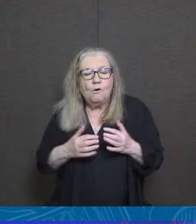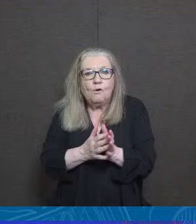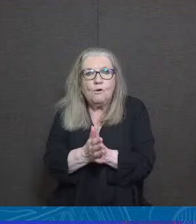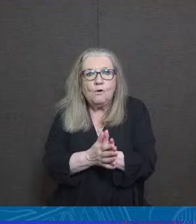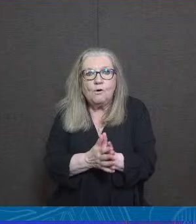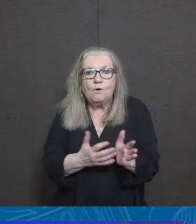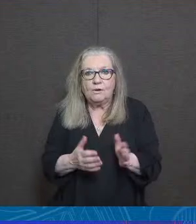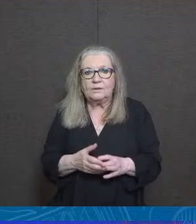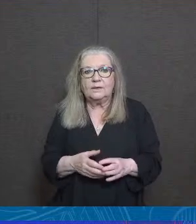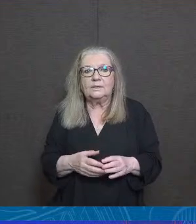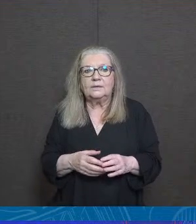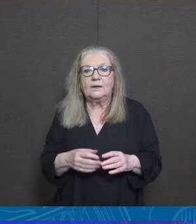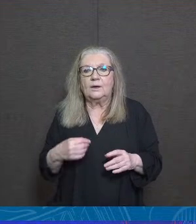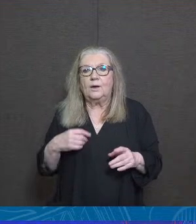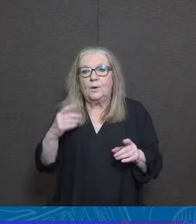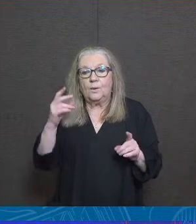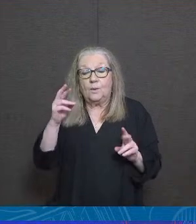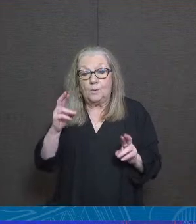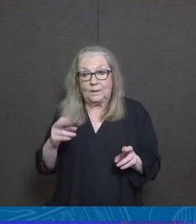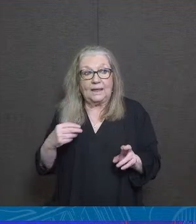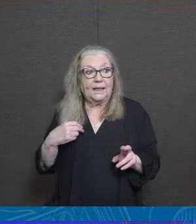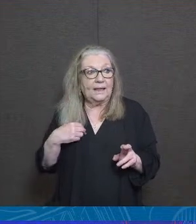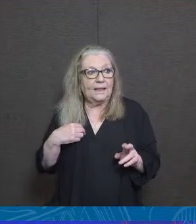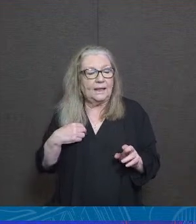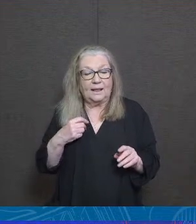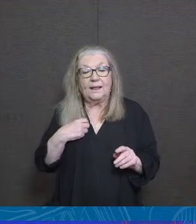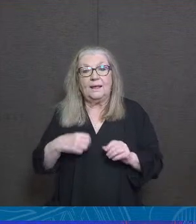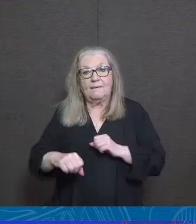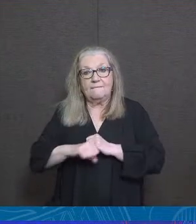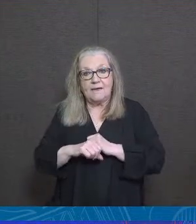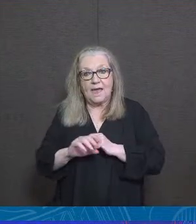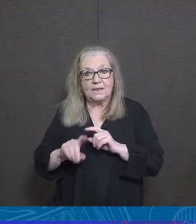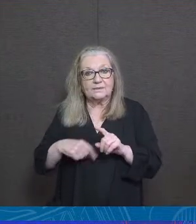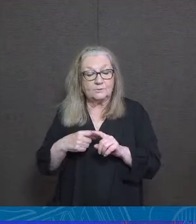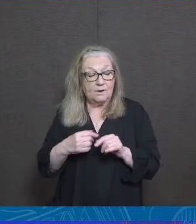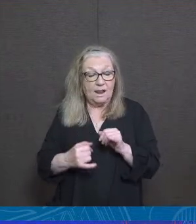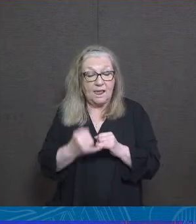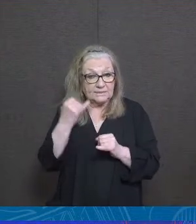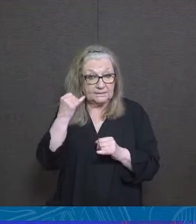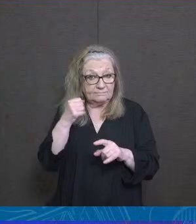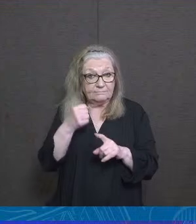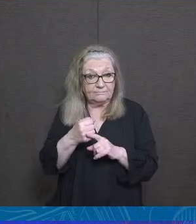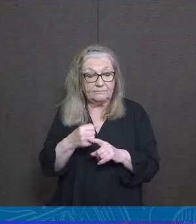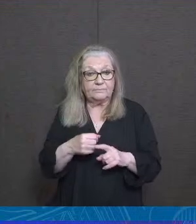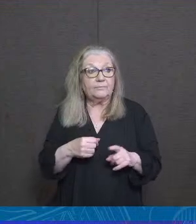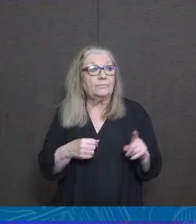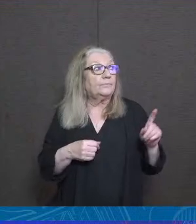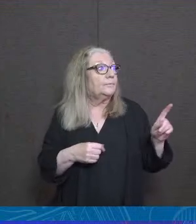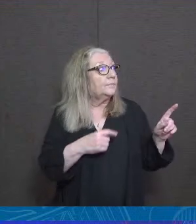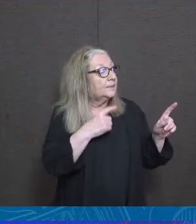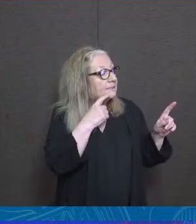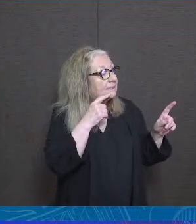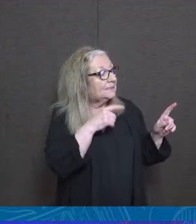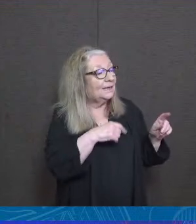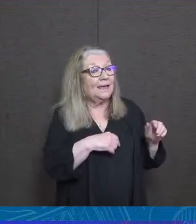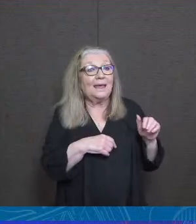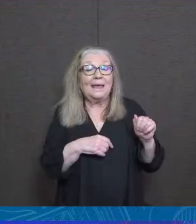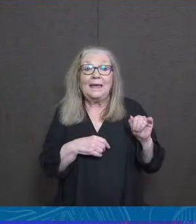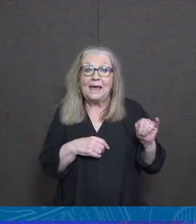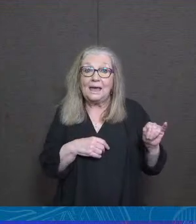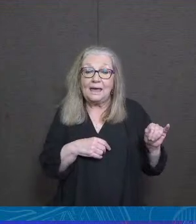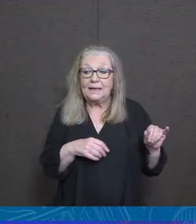that as well. Okay, I'm going to go very fast to the last point. AI and open data present an unprecedented opportunity